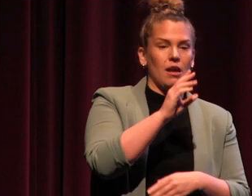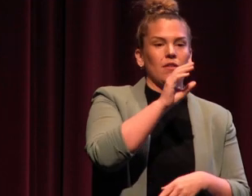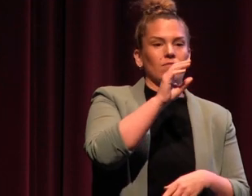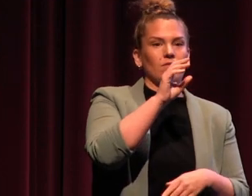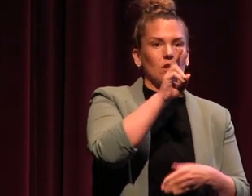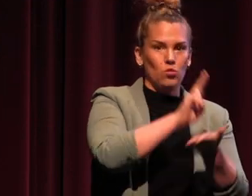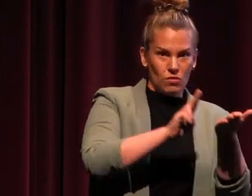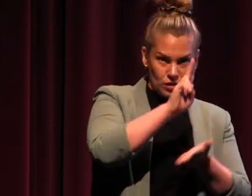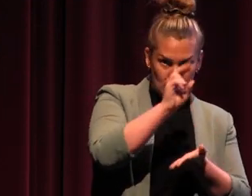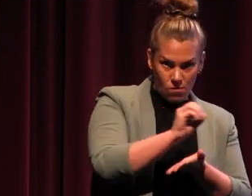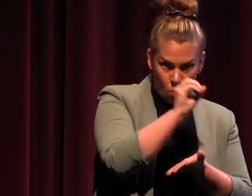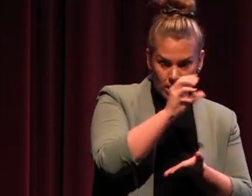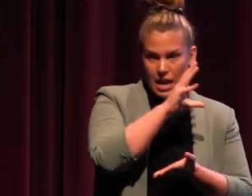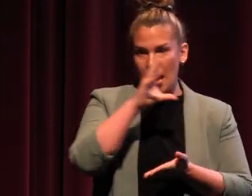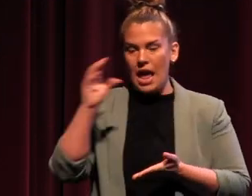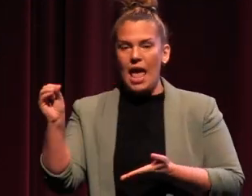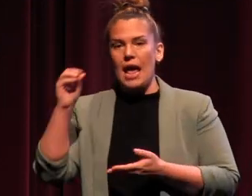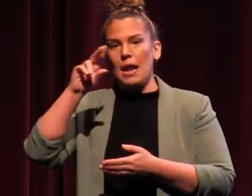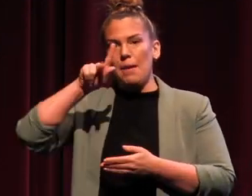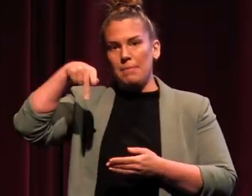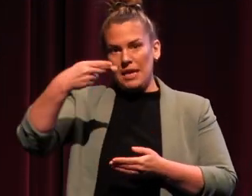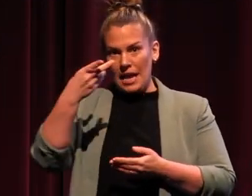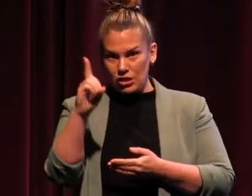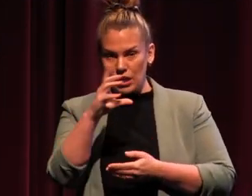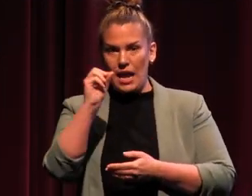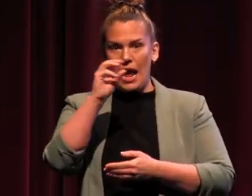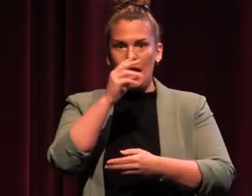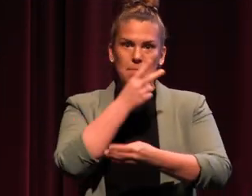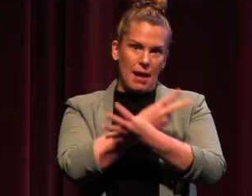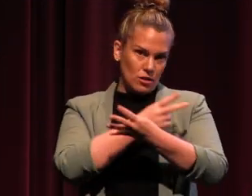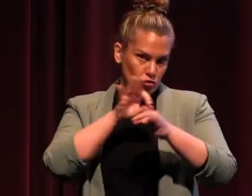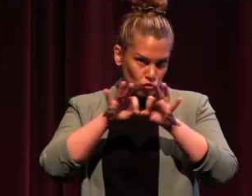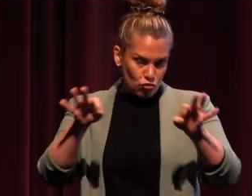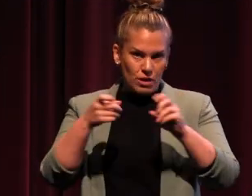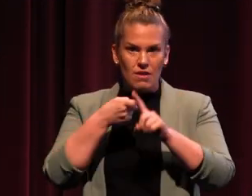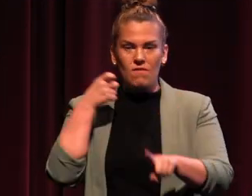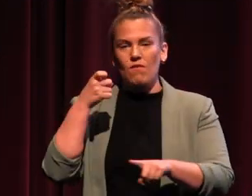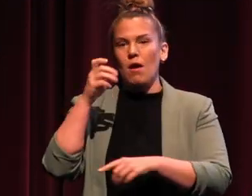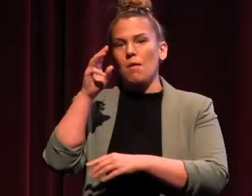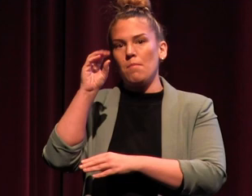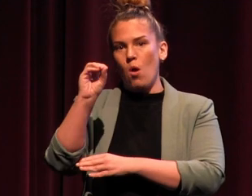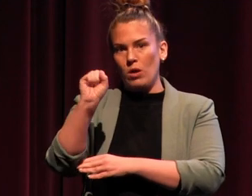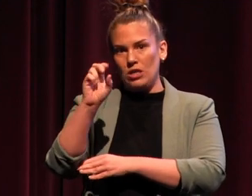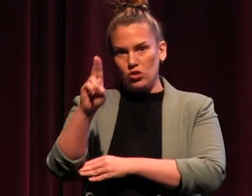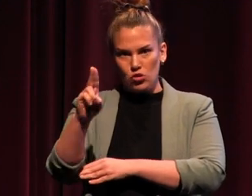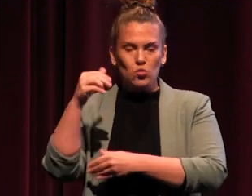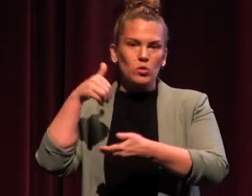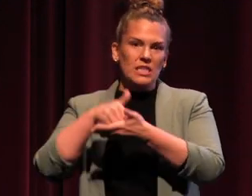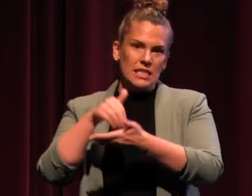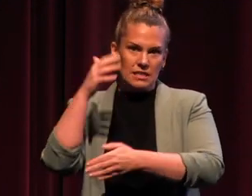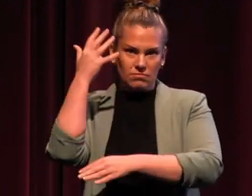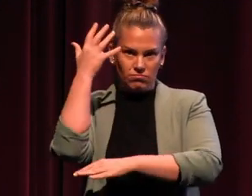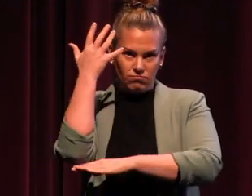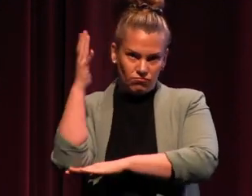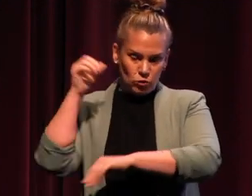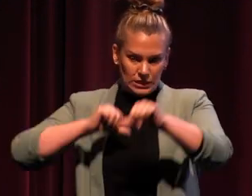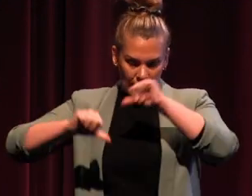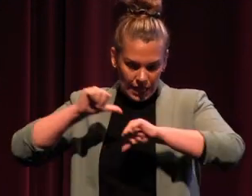and PhD in forest science from Oregon State University. His research interests include fire